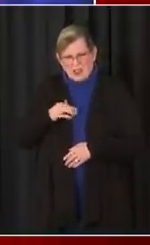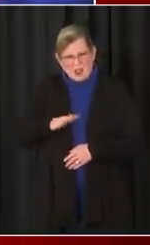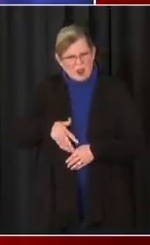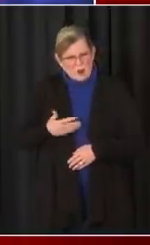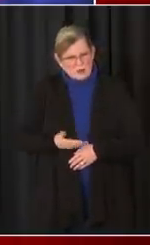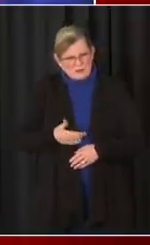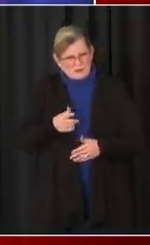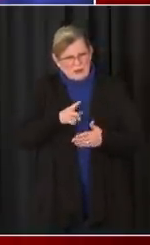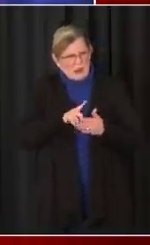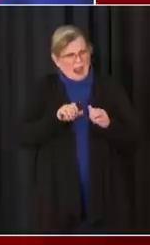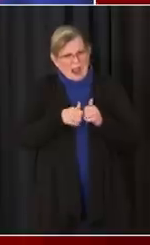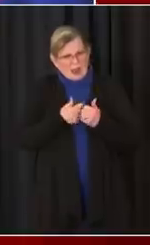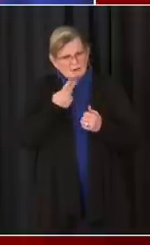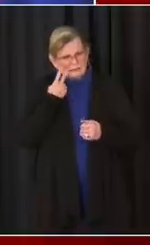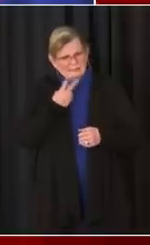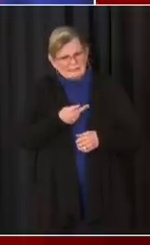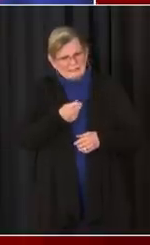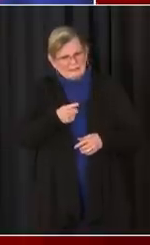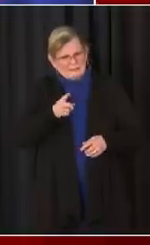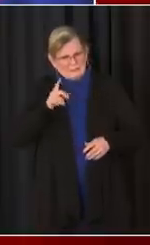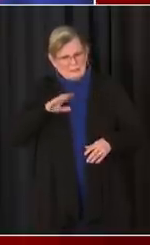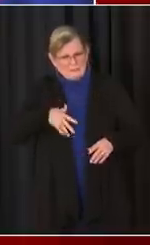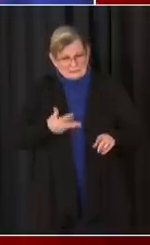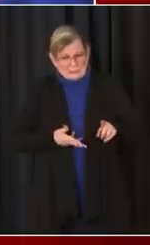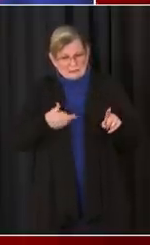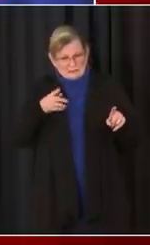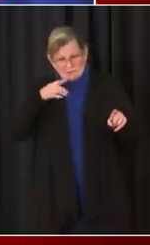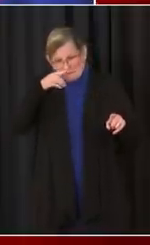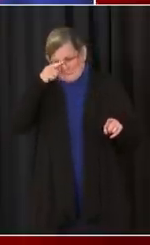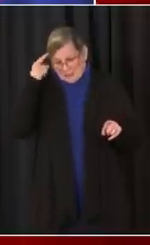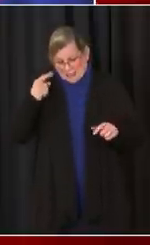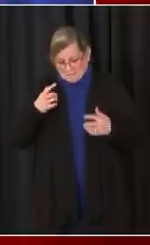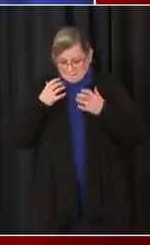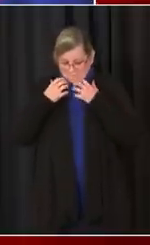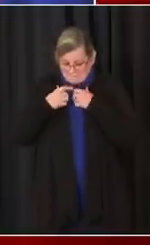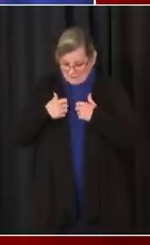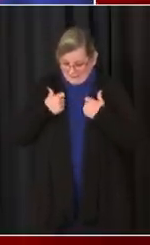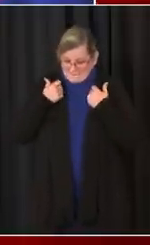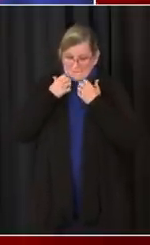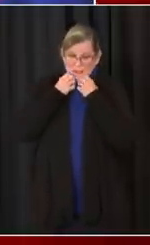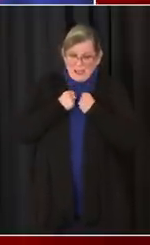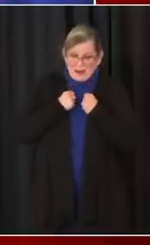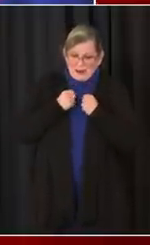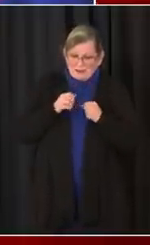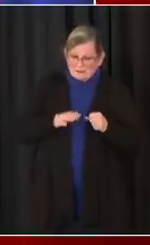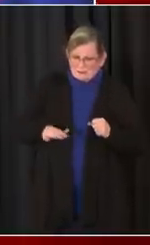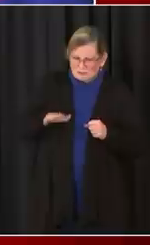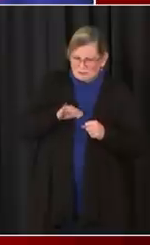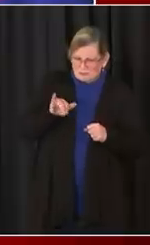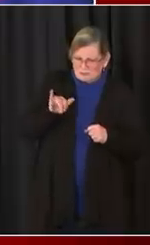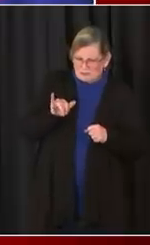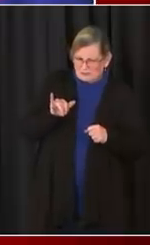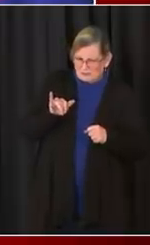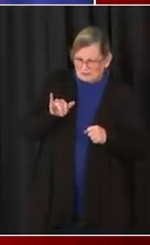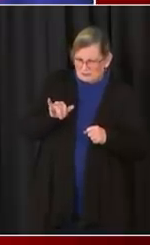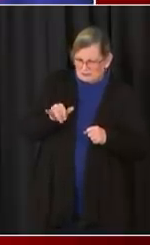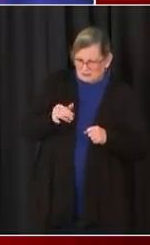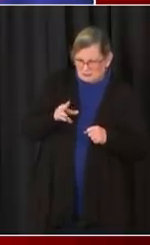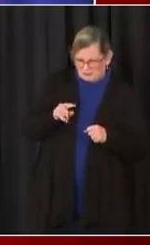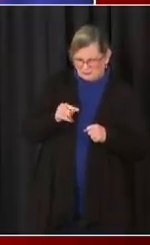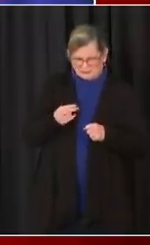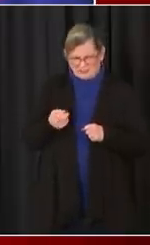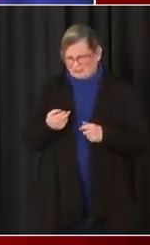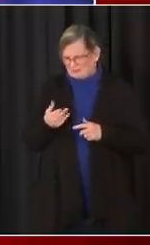response on Black Lives Matter Plaza during the protests there and around Juneteenth, and then see